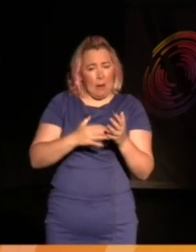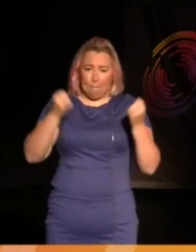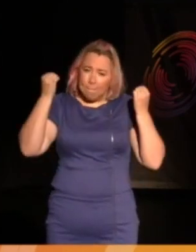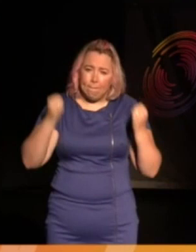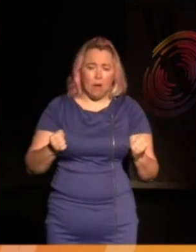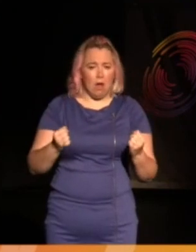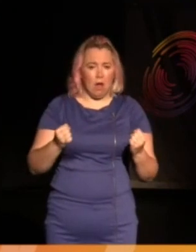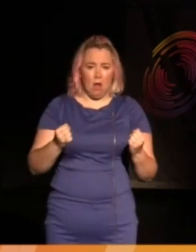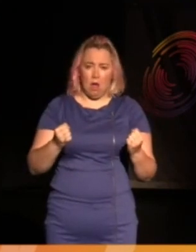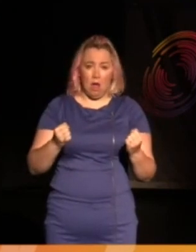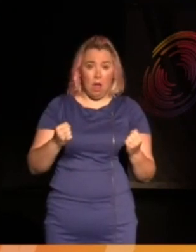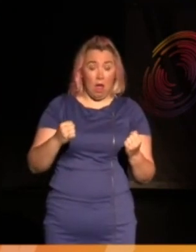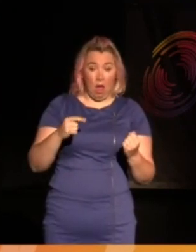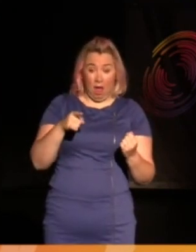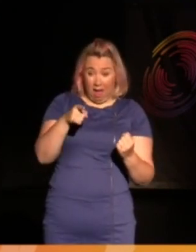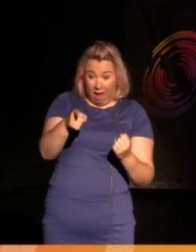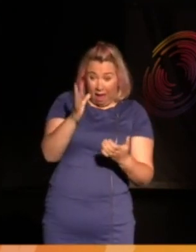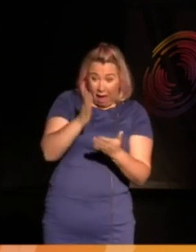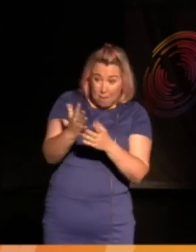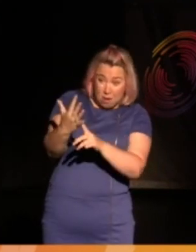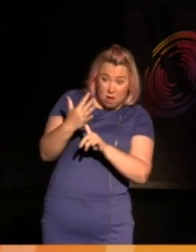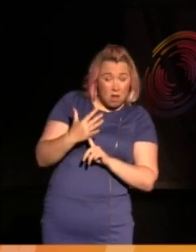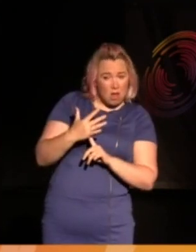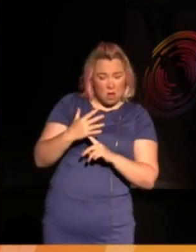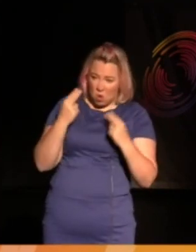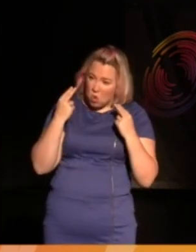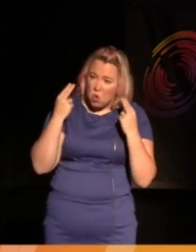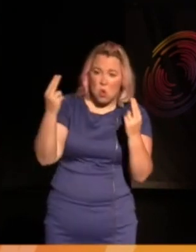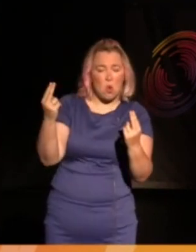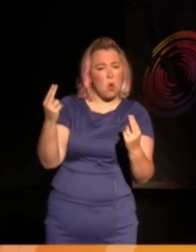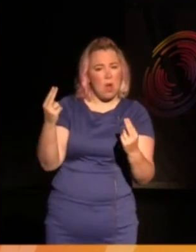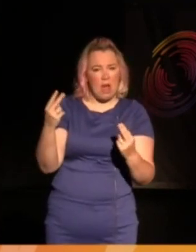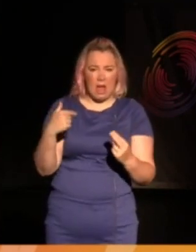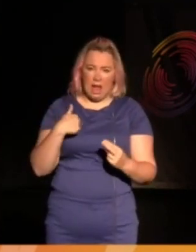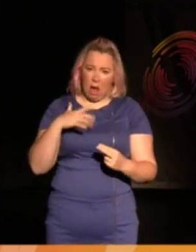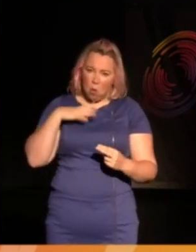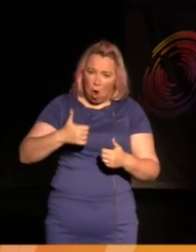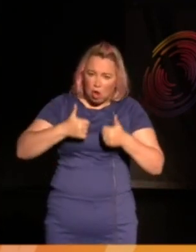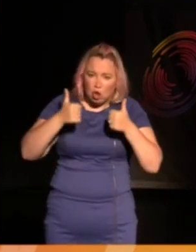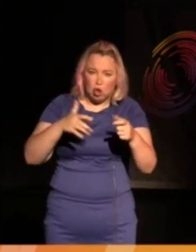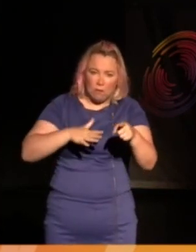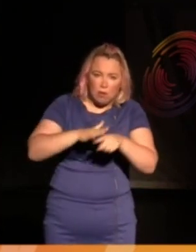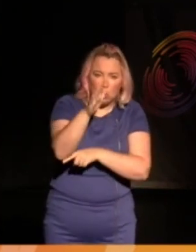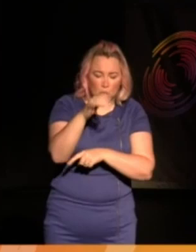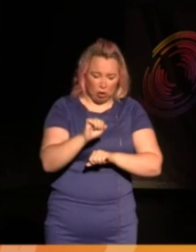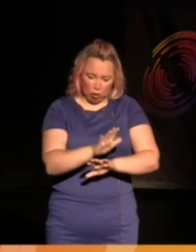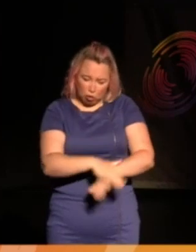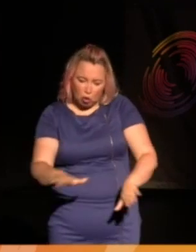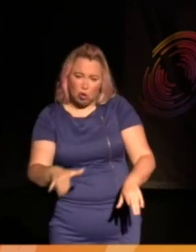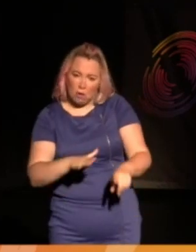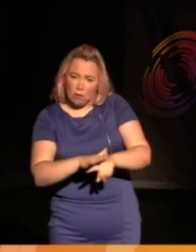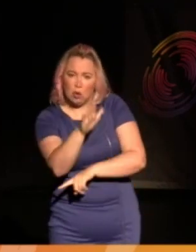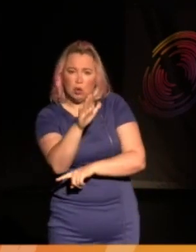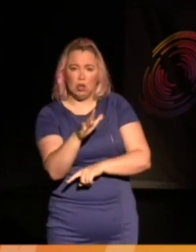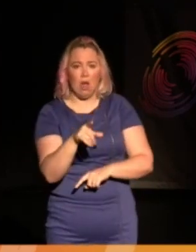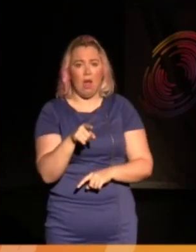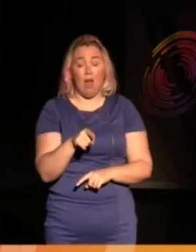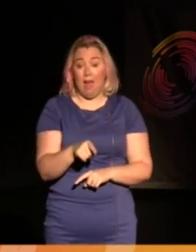to believe her own eyes, to insist on a future for herself and her children that was, as yet,